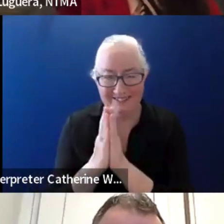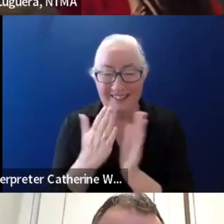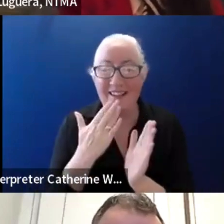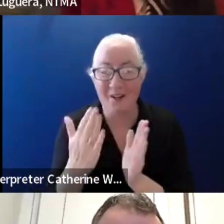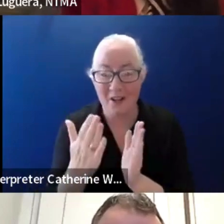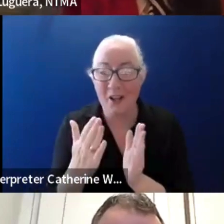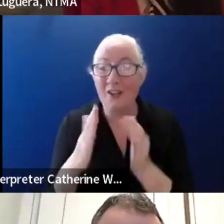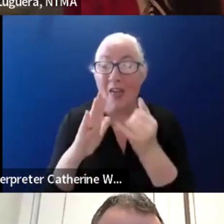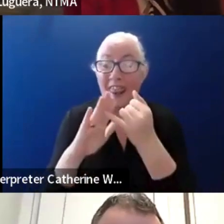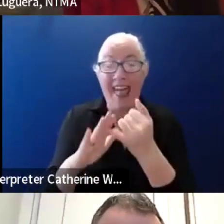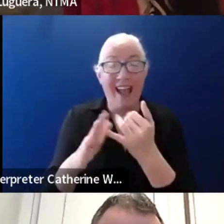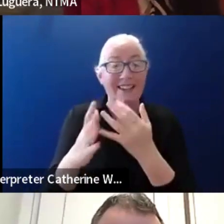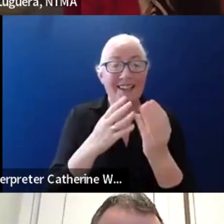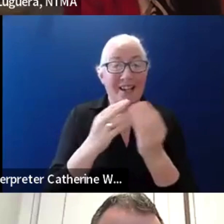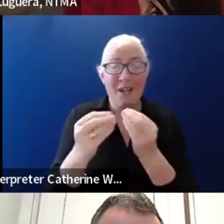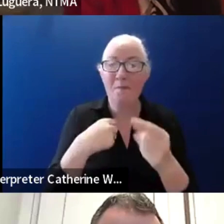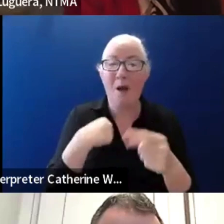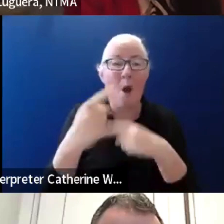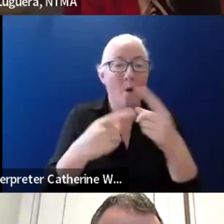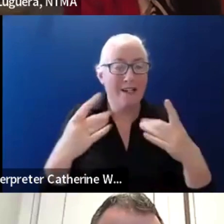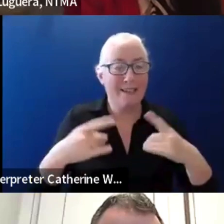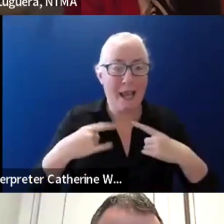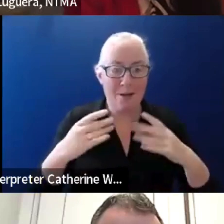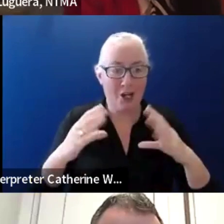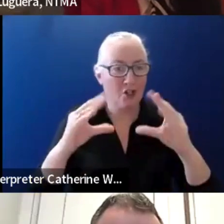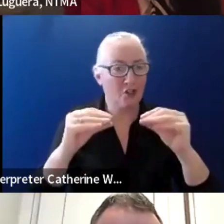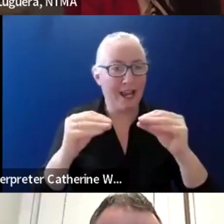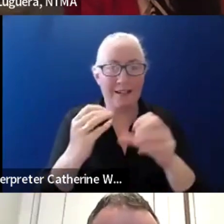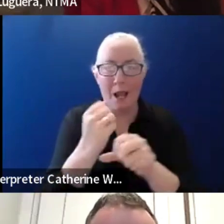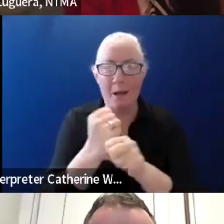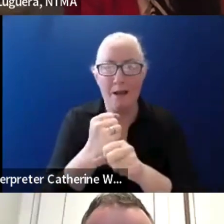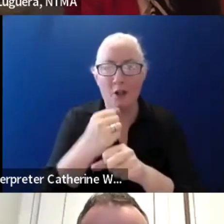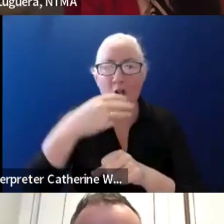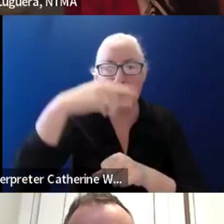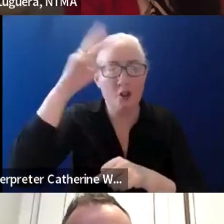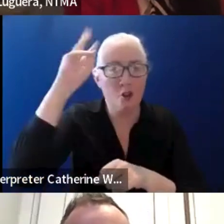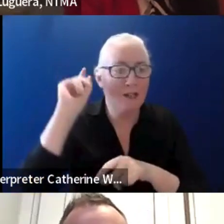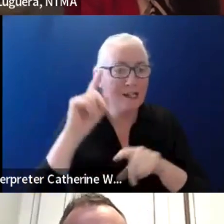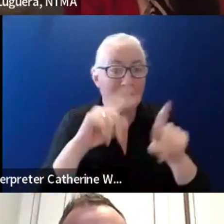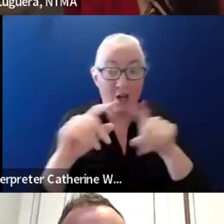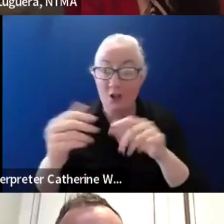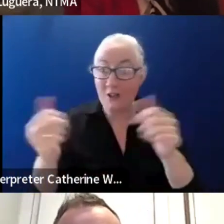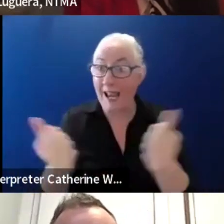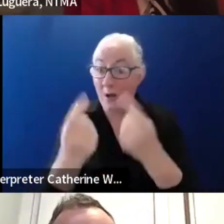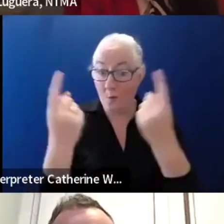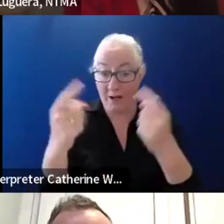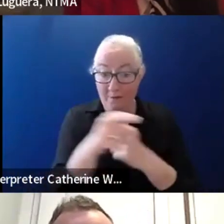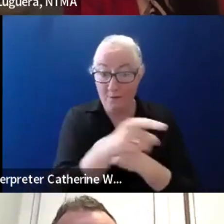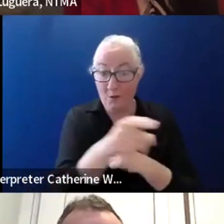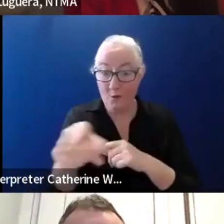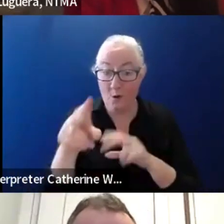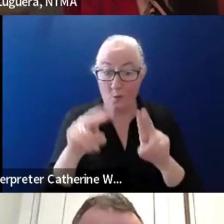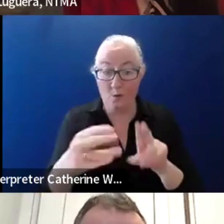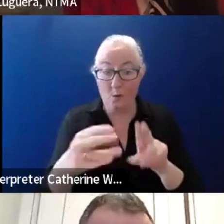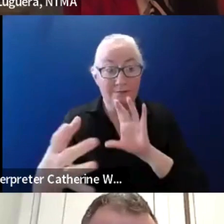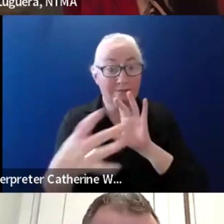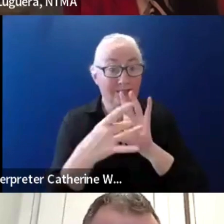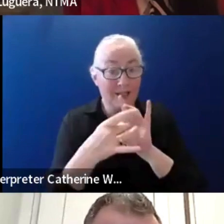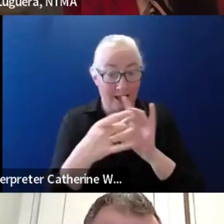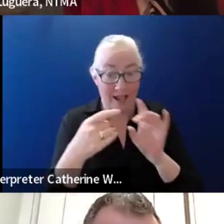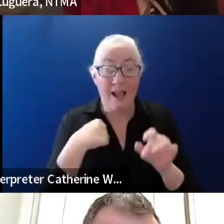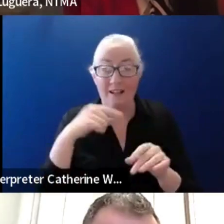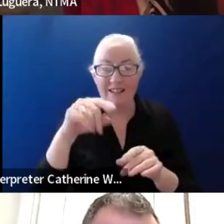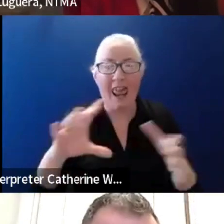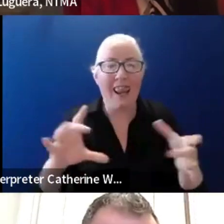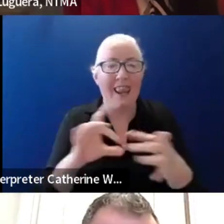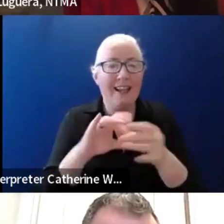last thing I was going to say is I'm always happy to chat about neurodiversity. So if anybody on the webinar today wants to reach out, I'm putting my LinkedIn